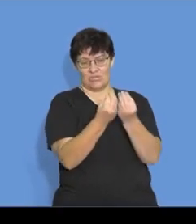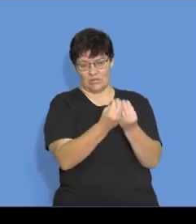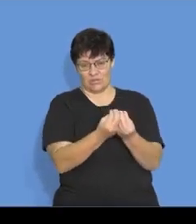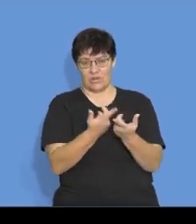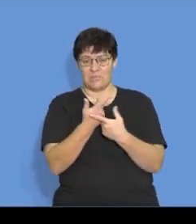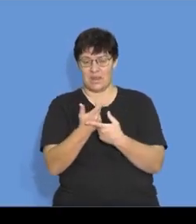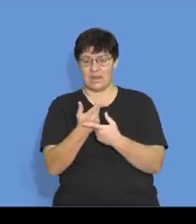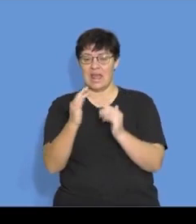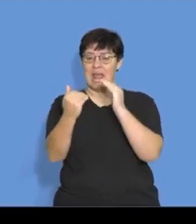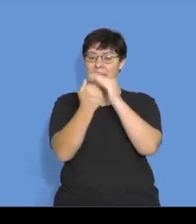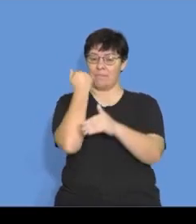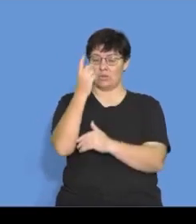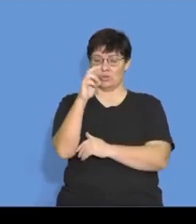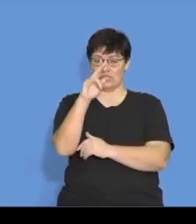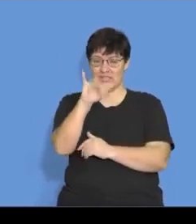import duties,